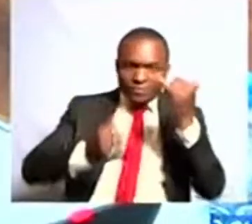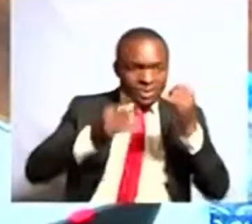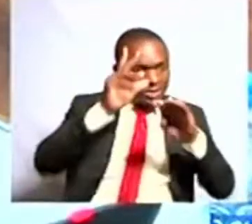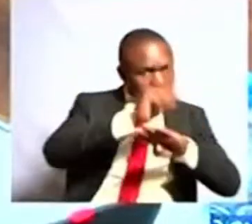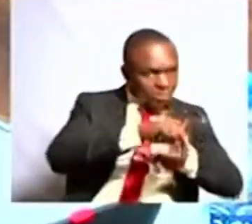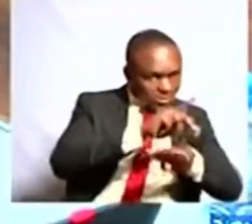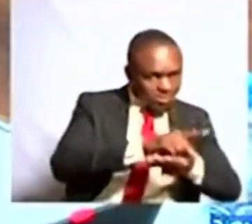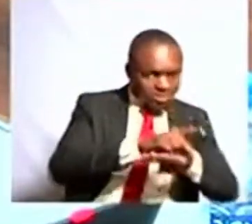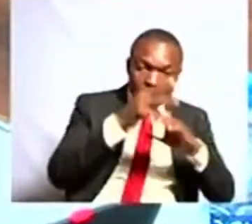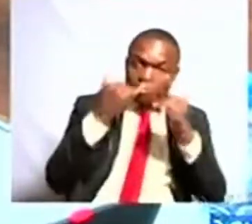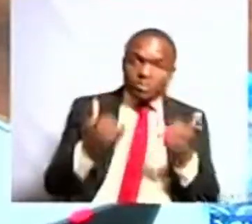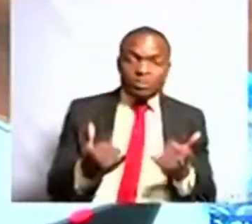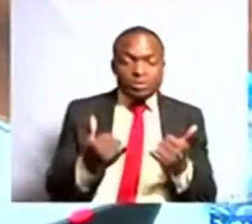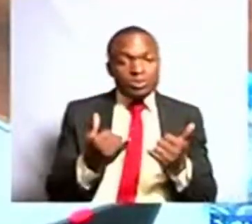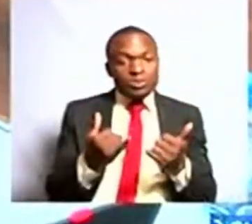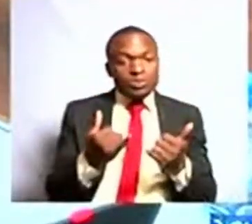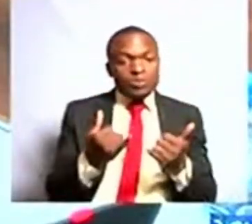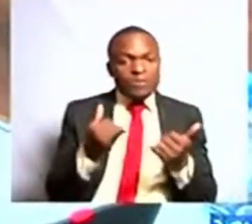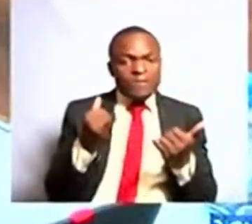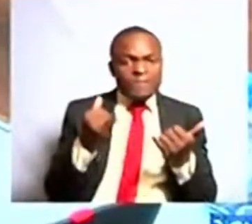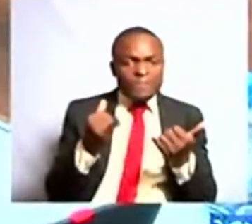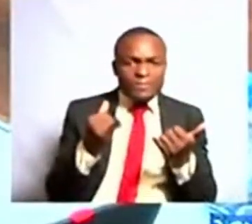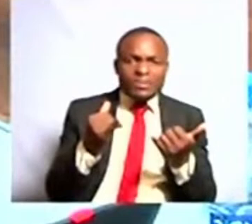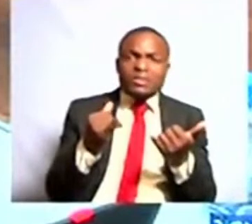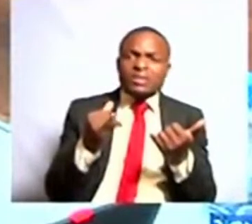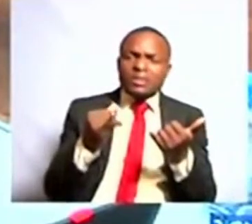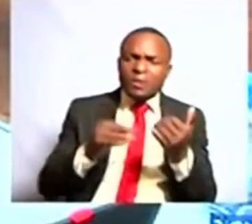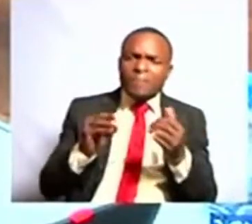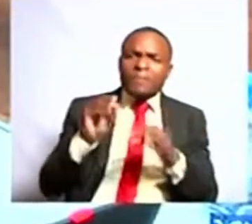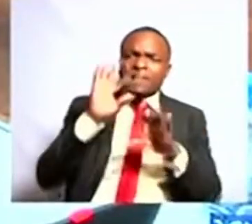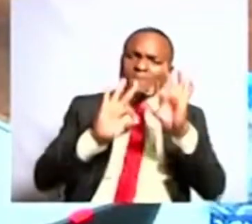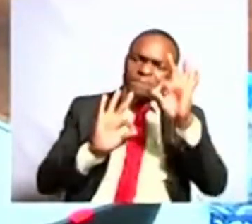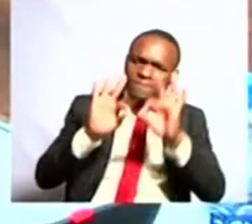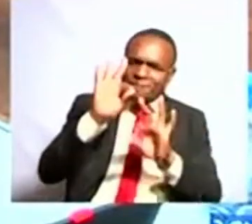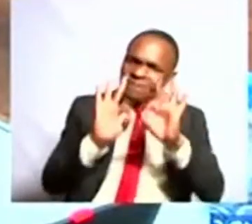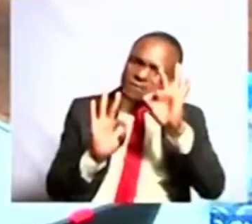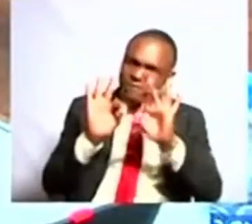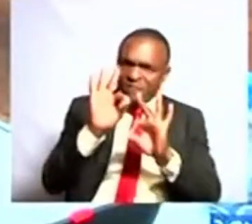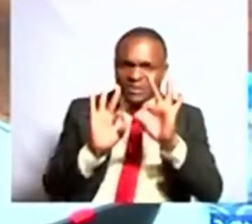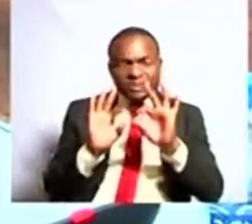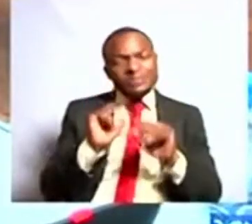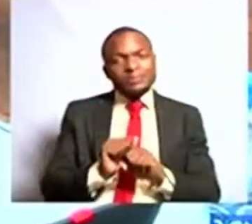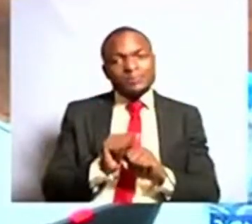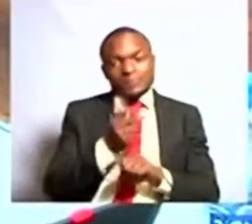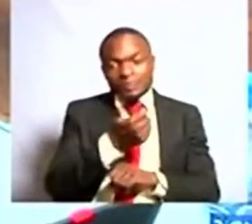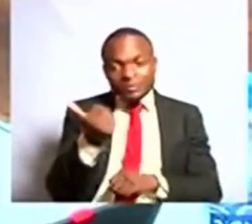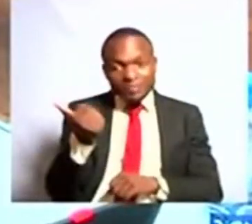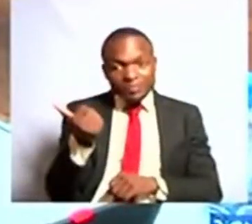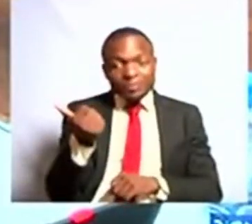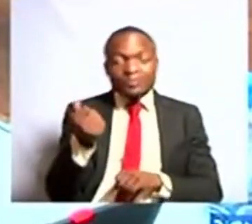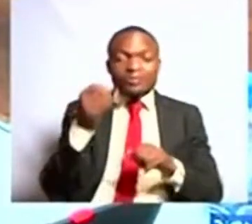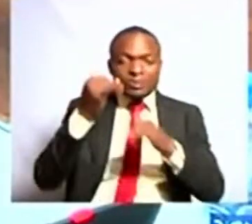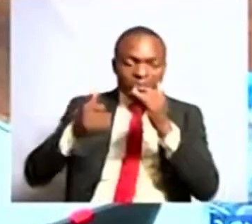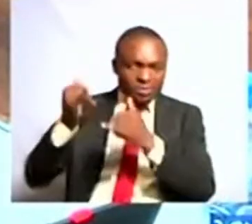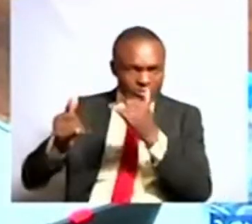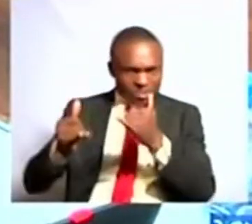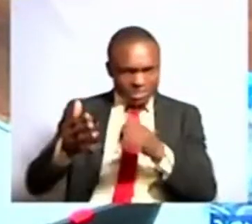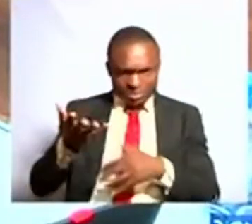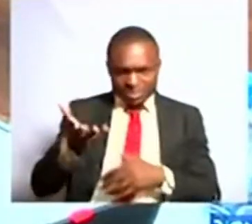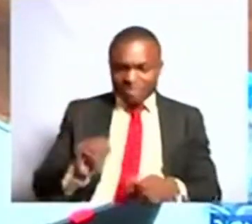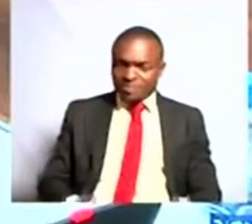project, and now you are just polishing it up. You cannot attribute to a delay of a project to be completed to